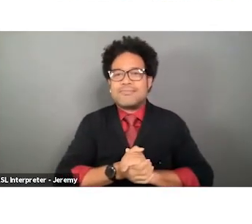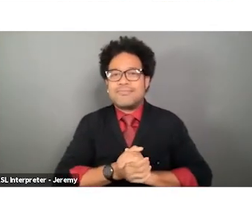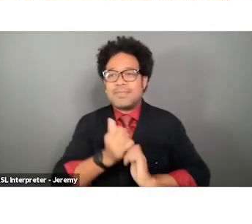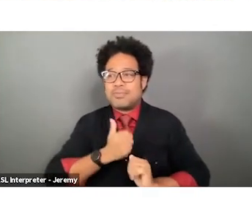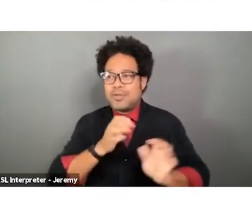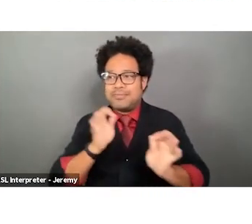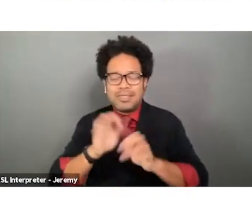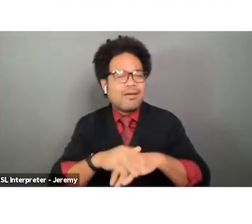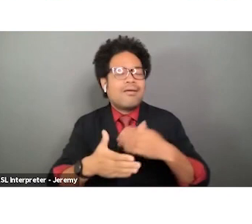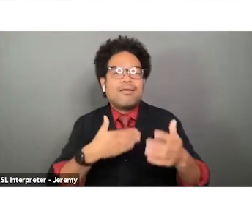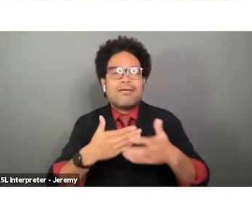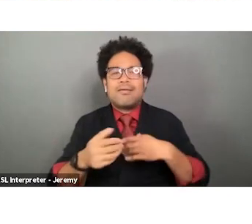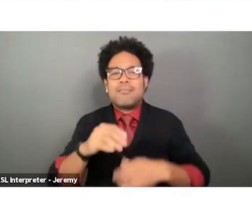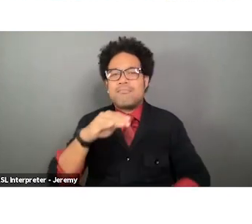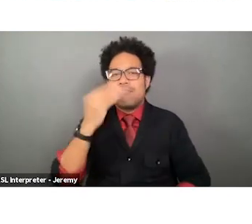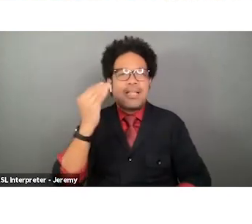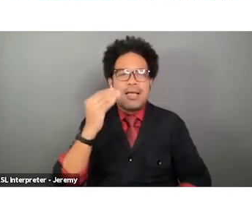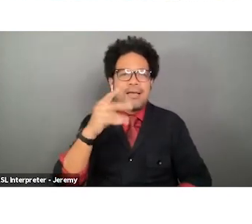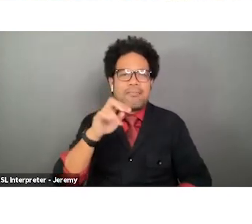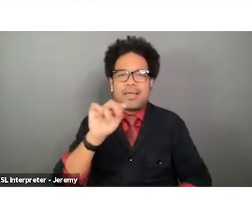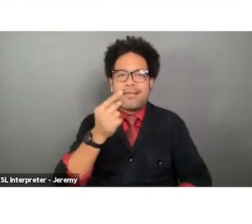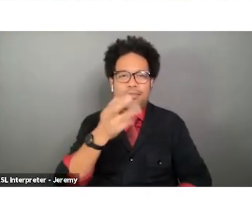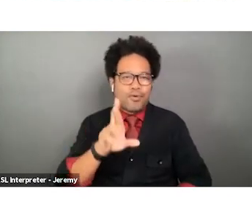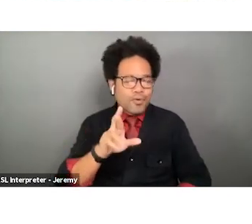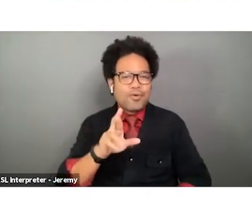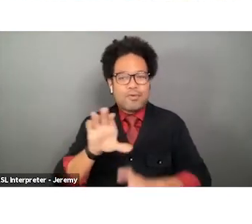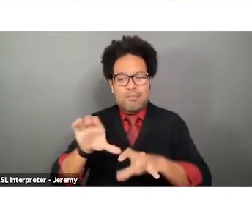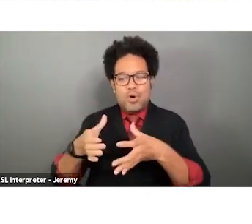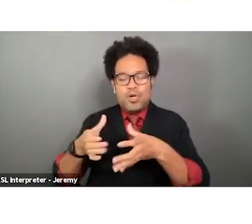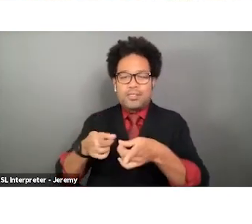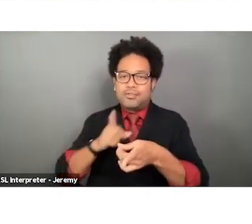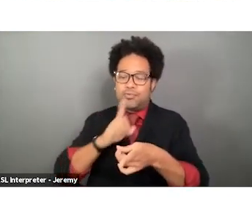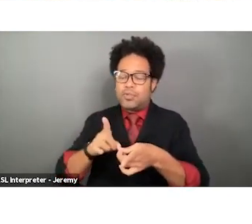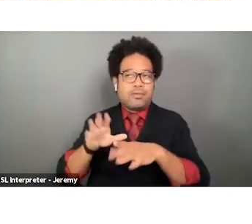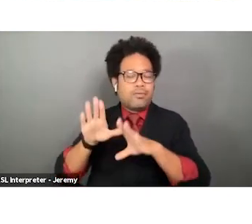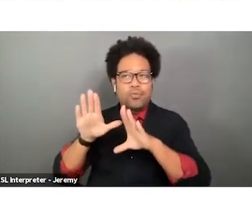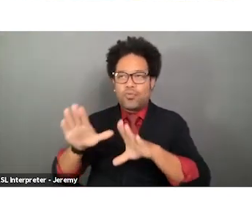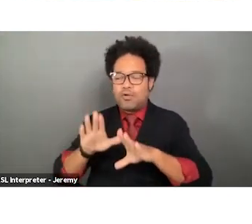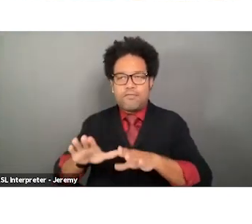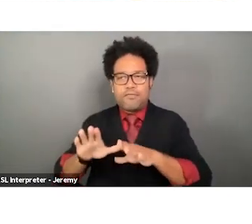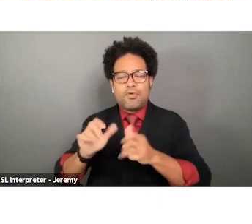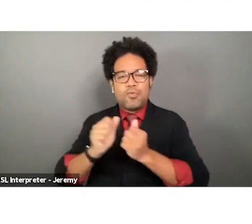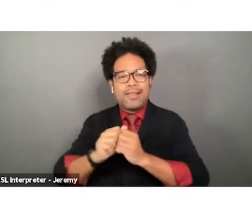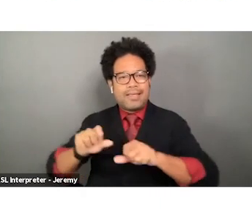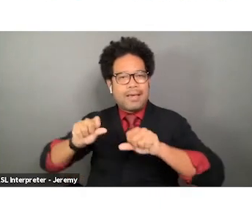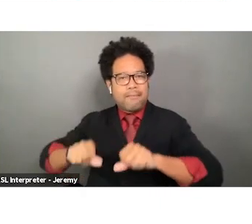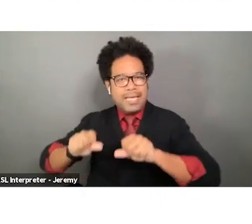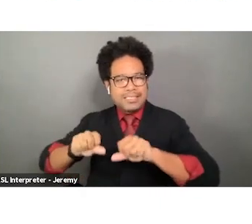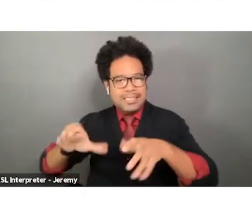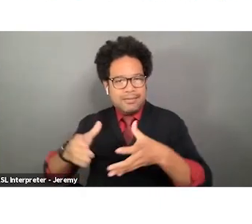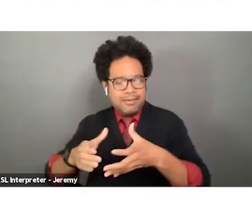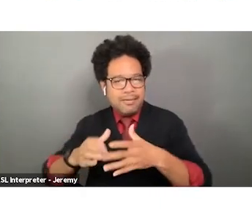The Black Panther Party was really wonderful at capacity building. They were